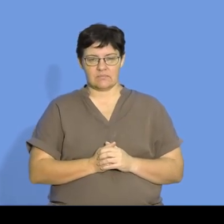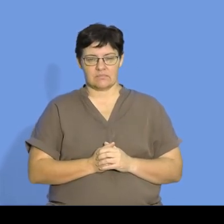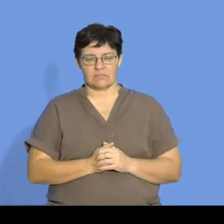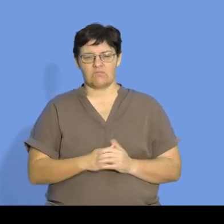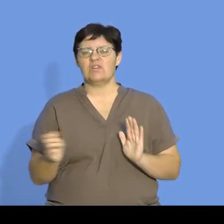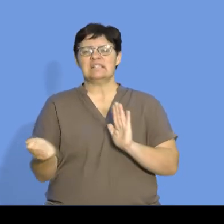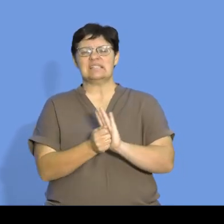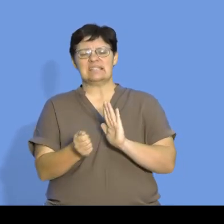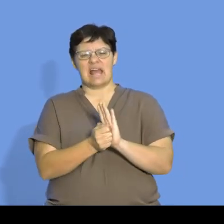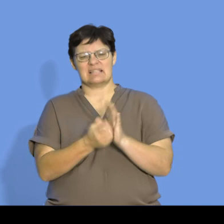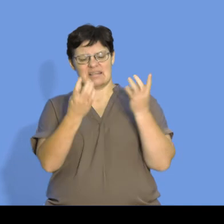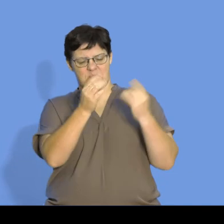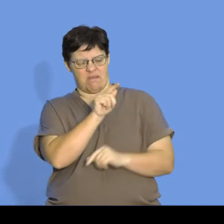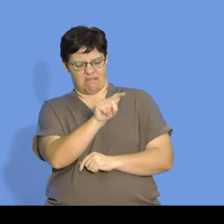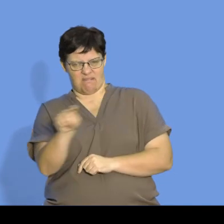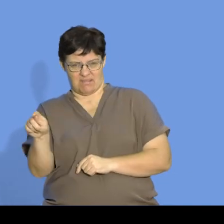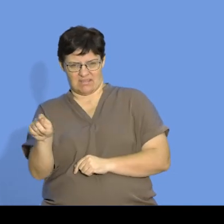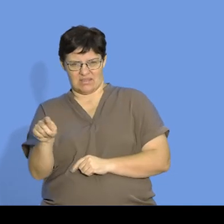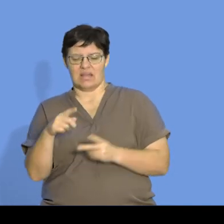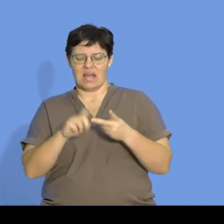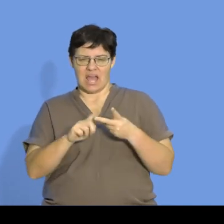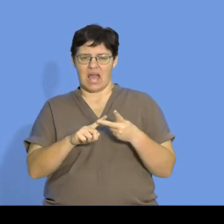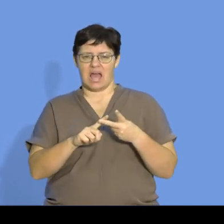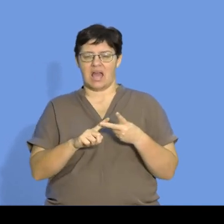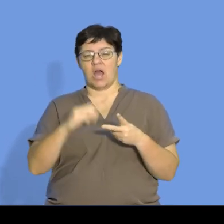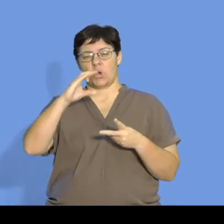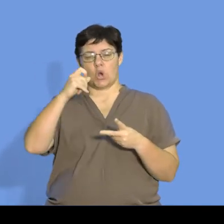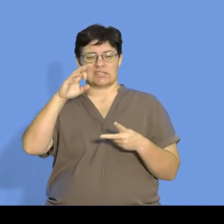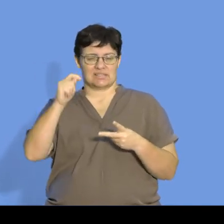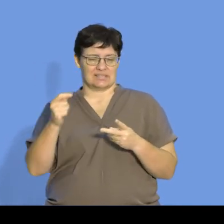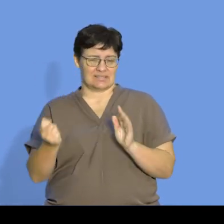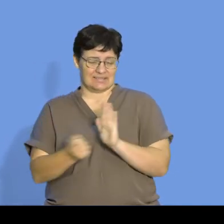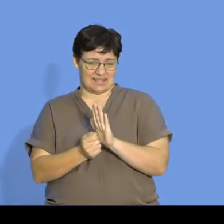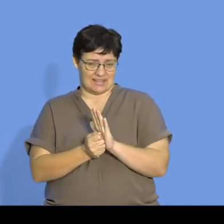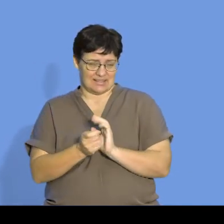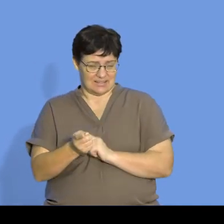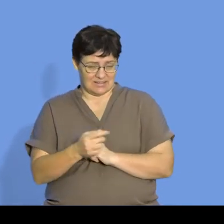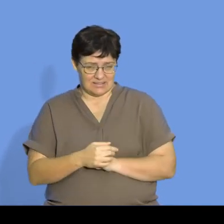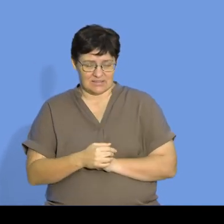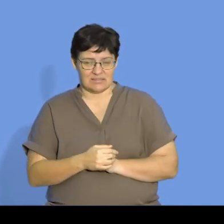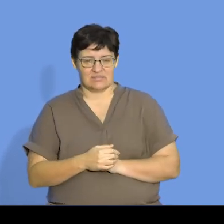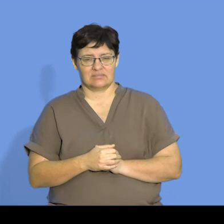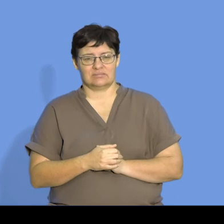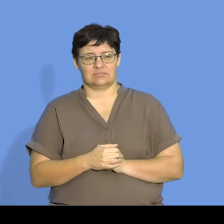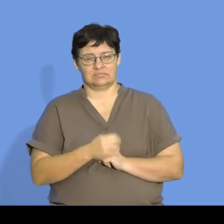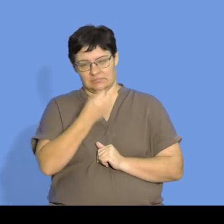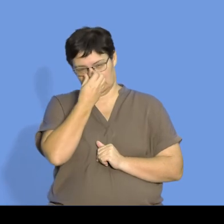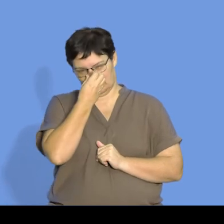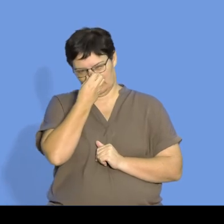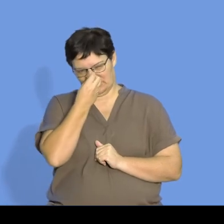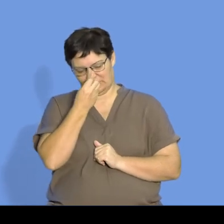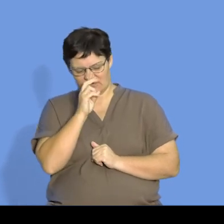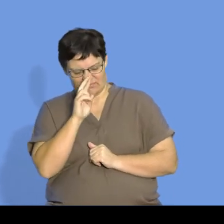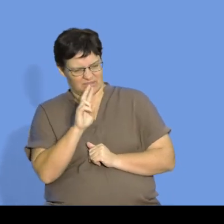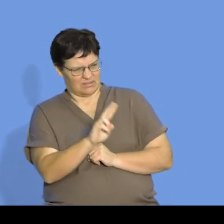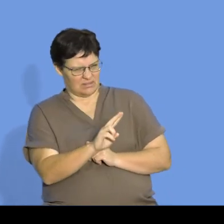Okay, if you look at your sales figures, sales and your cost of sales, you're going to notice something